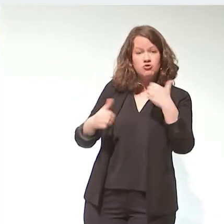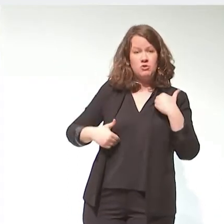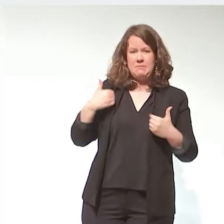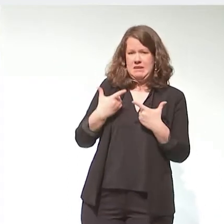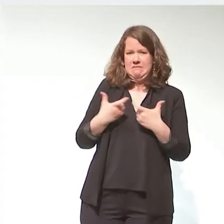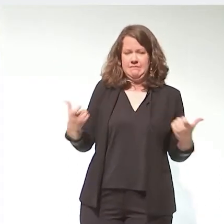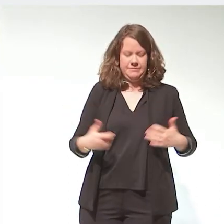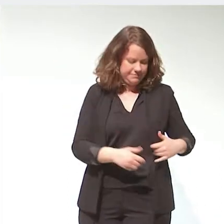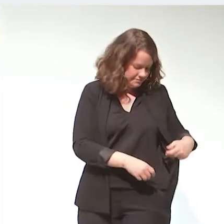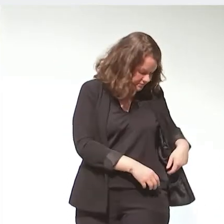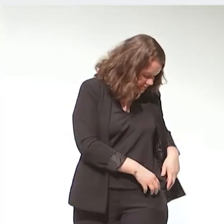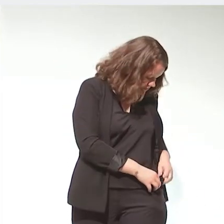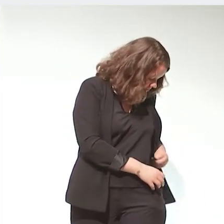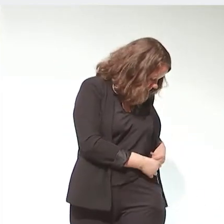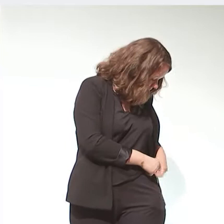organization